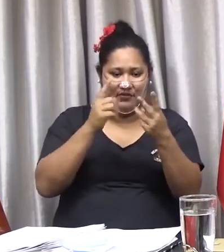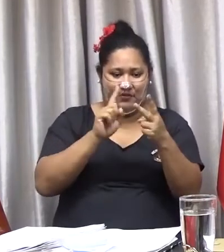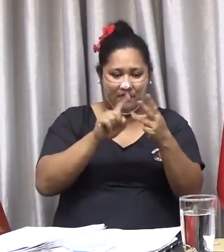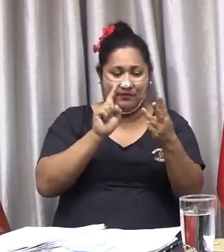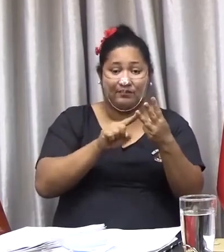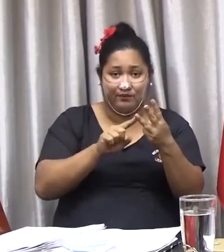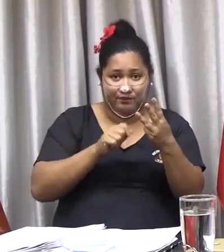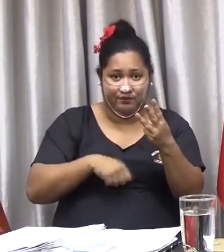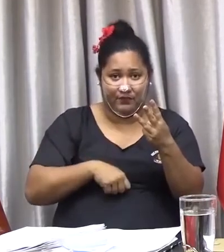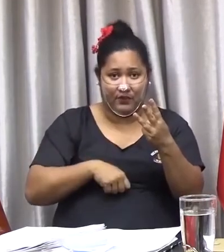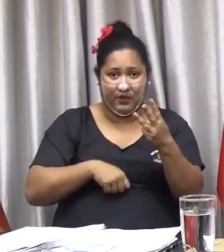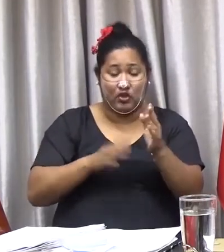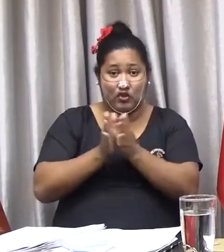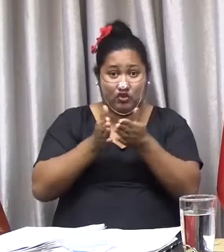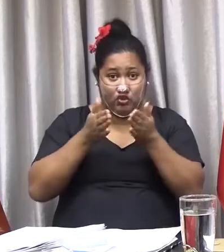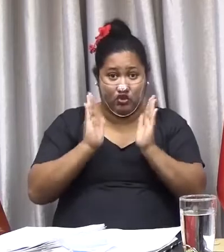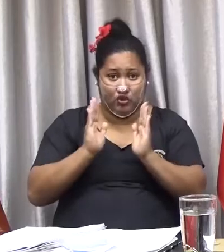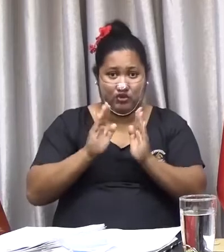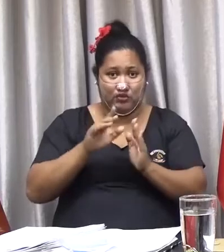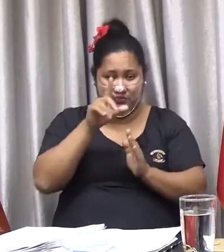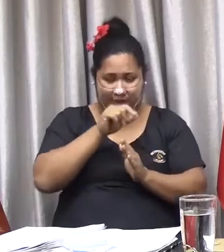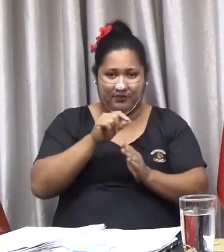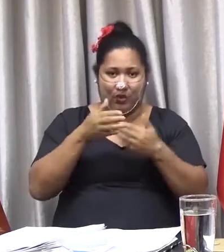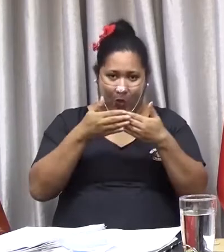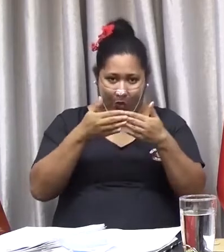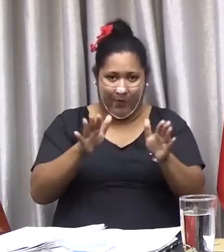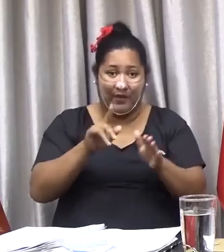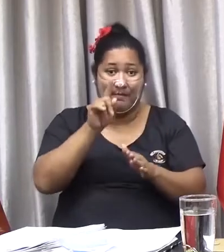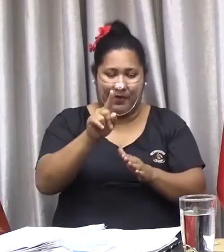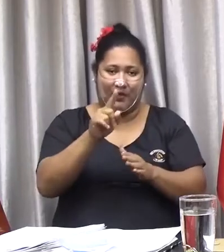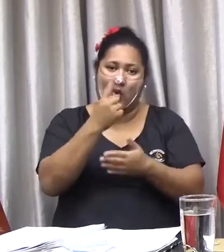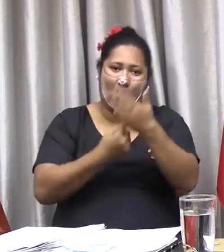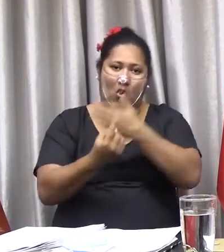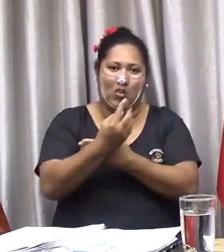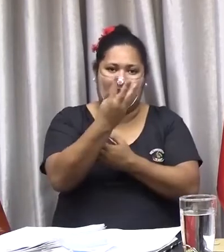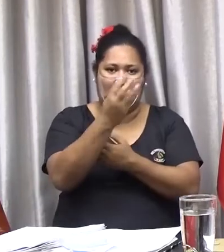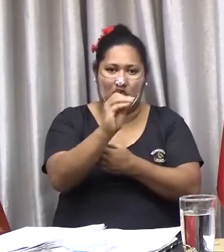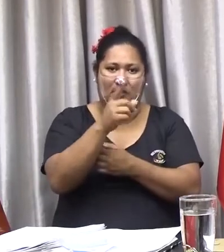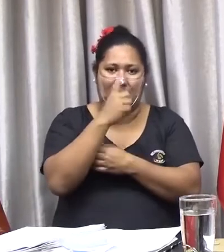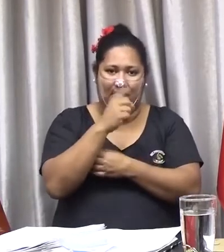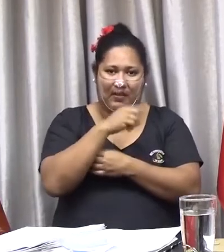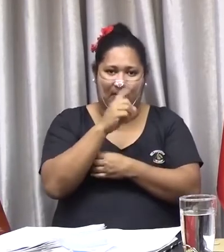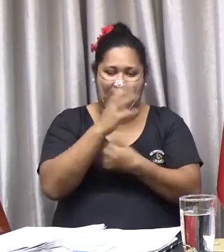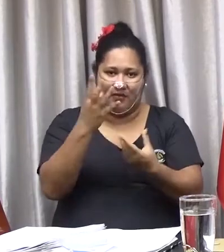3, church services to reopen but restricted to 30